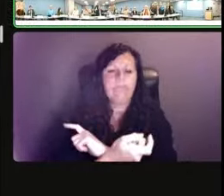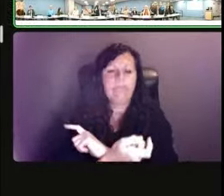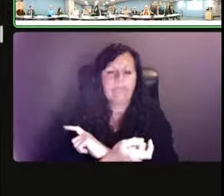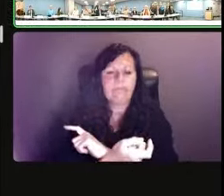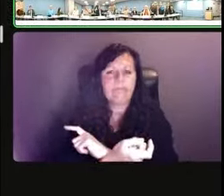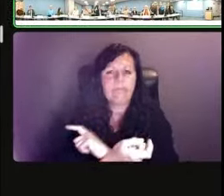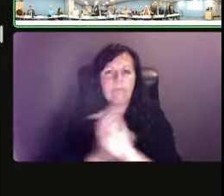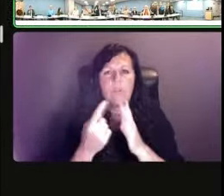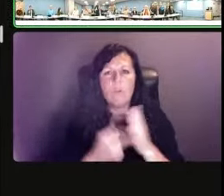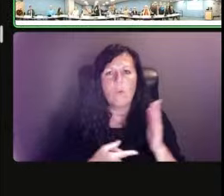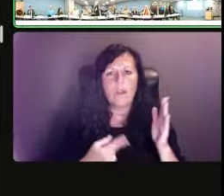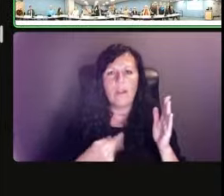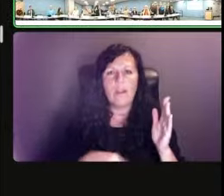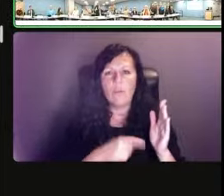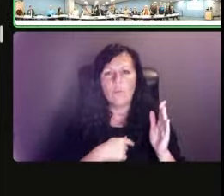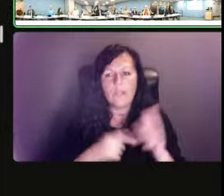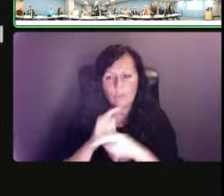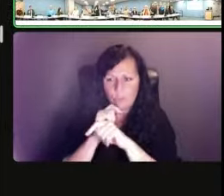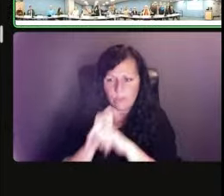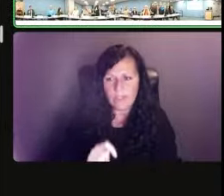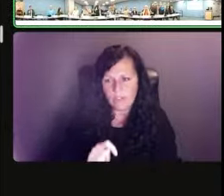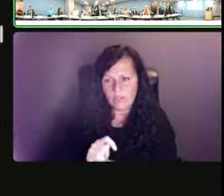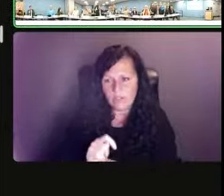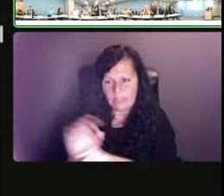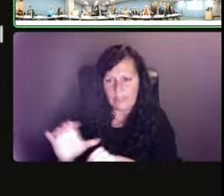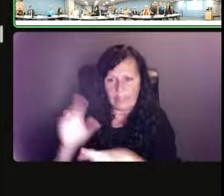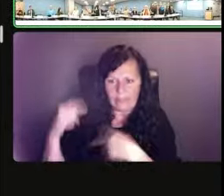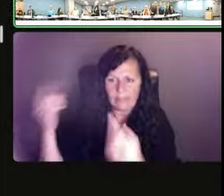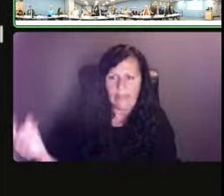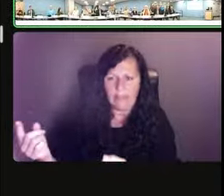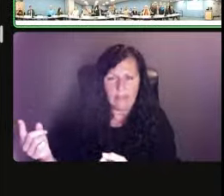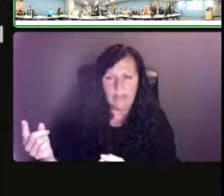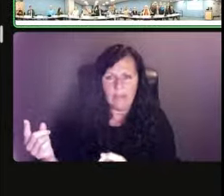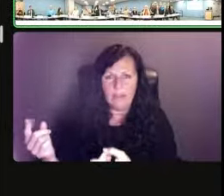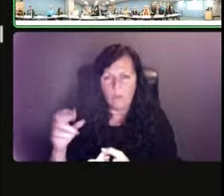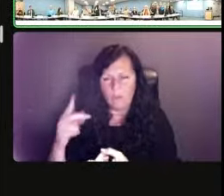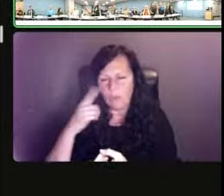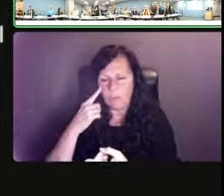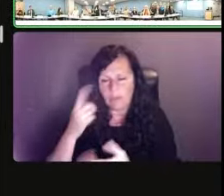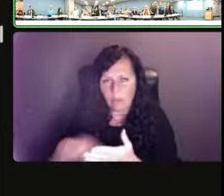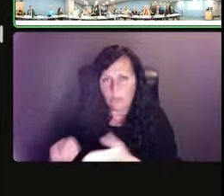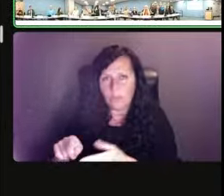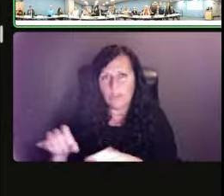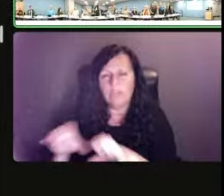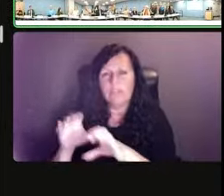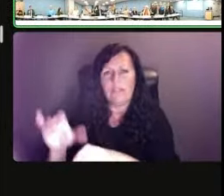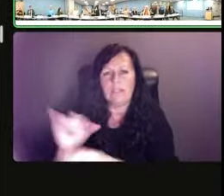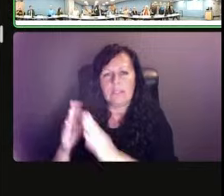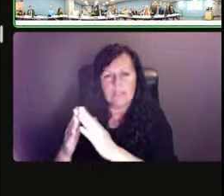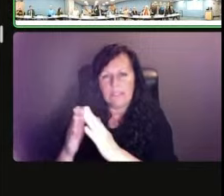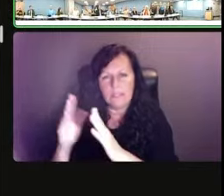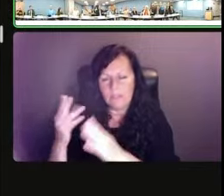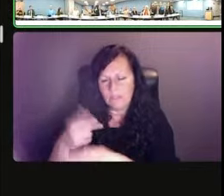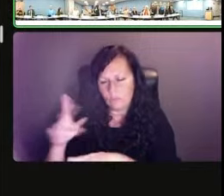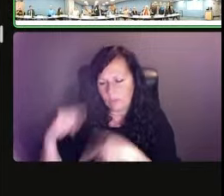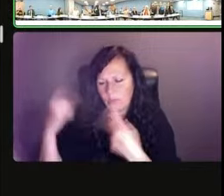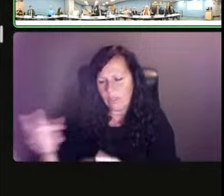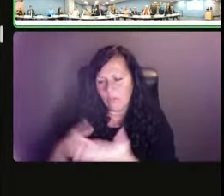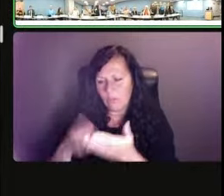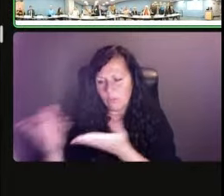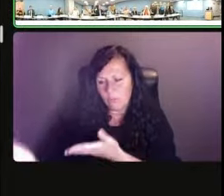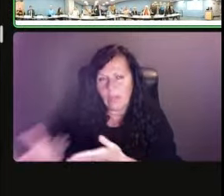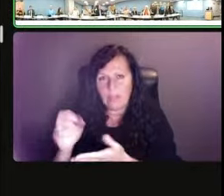what we have traditionally done or thought we should have done as a city, right? Historically, what we have provided as a